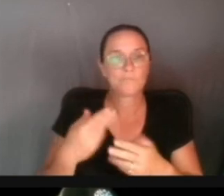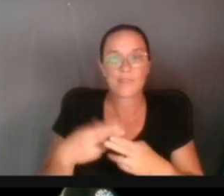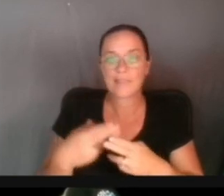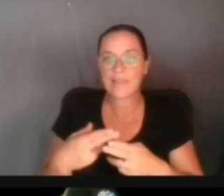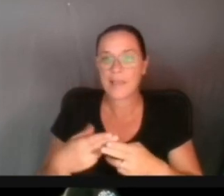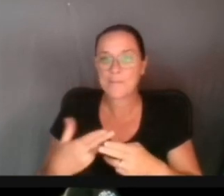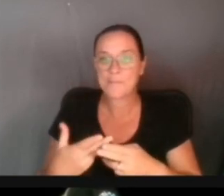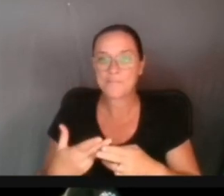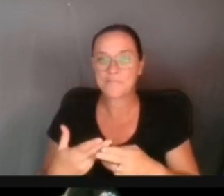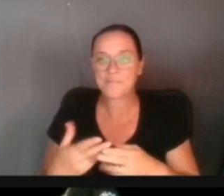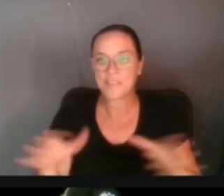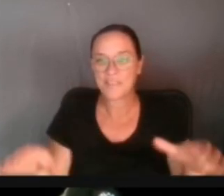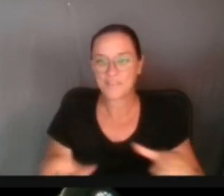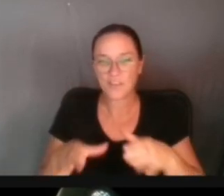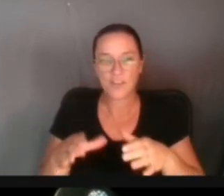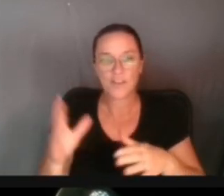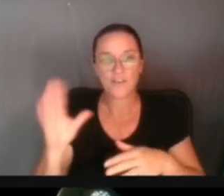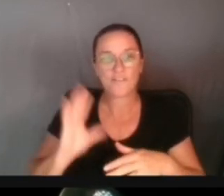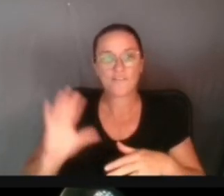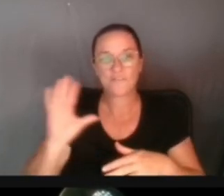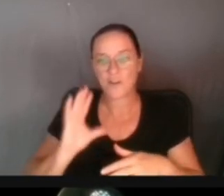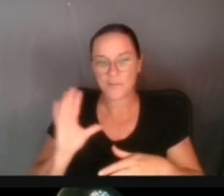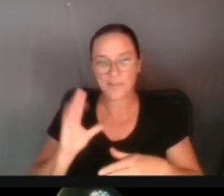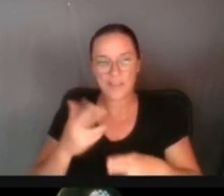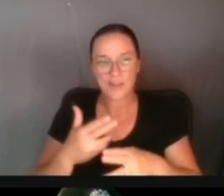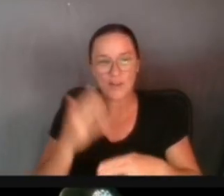the volcano formerly known as Loihi.